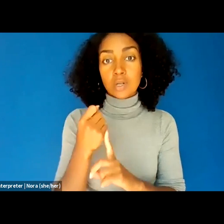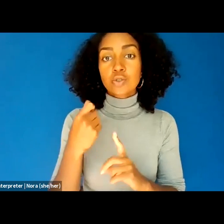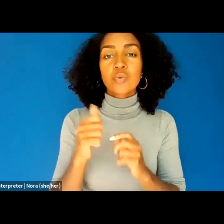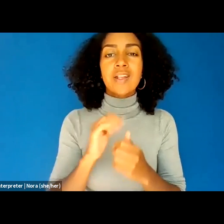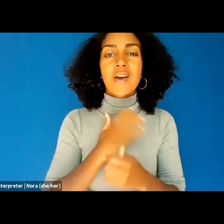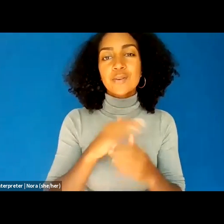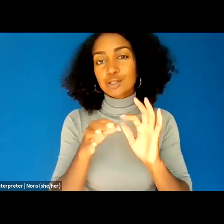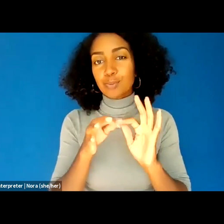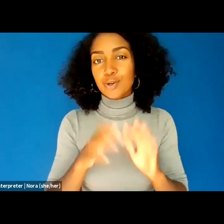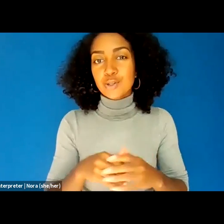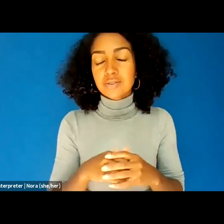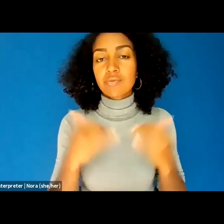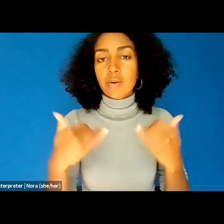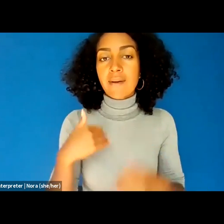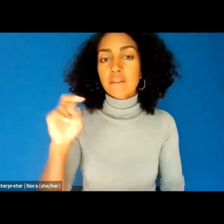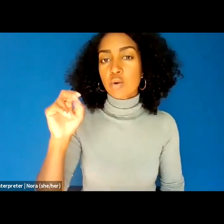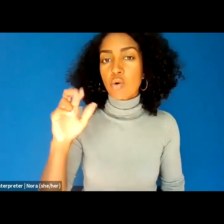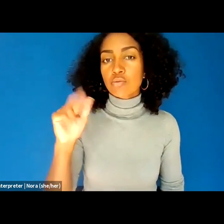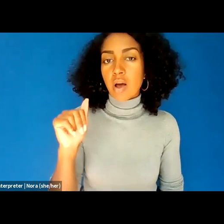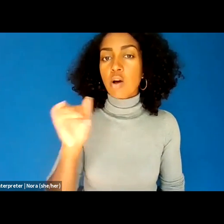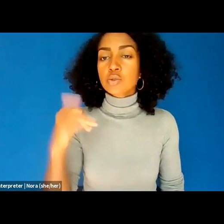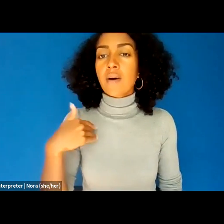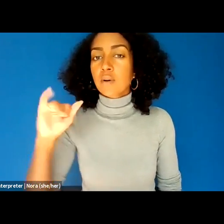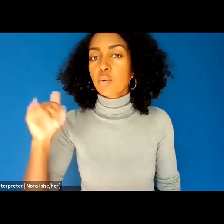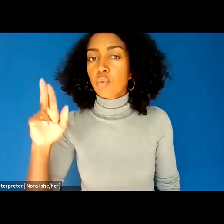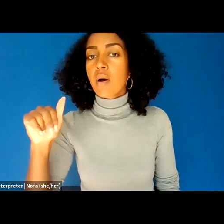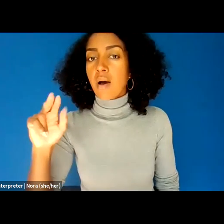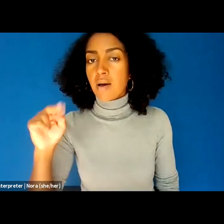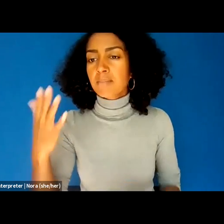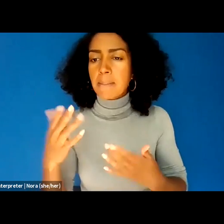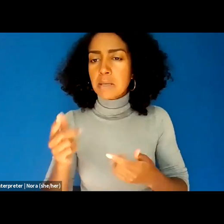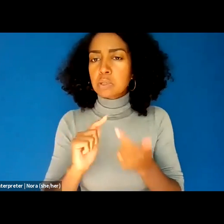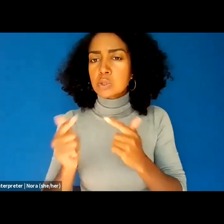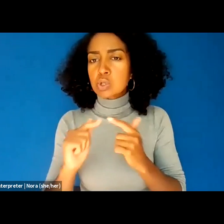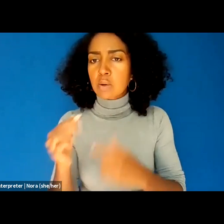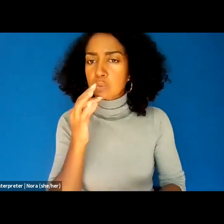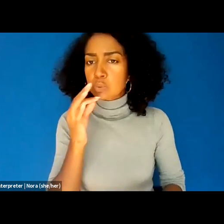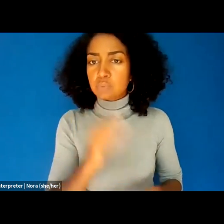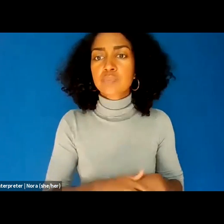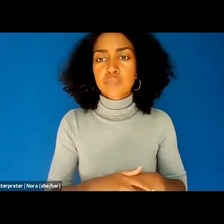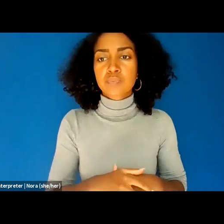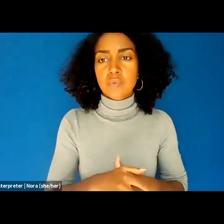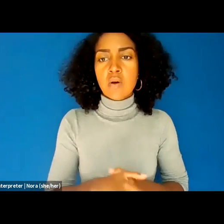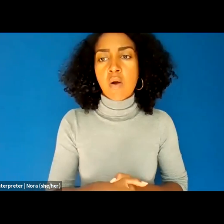our interpreters. Right now we have Nora, and we also have Juan, who may be switching off between each other.